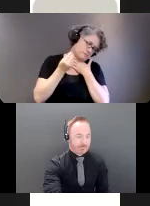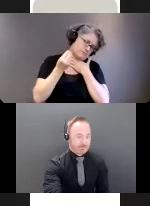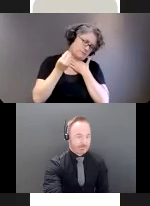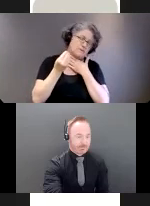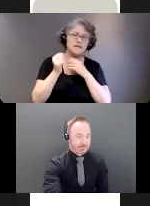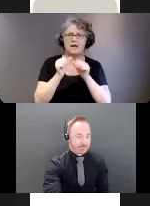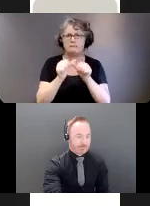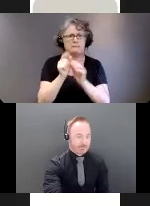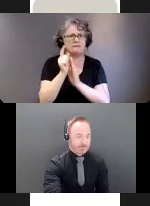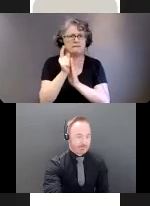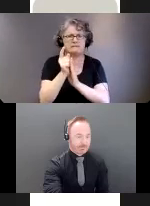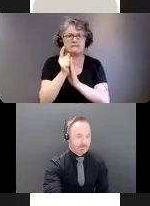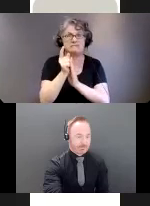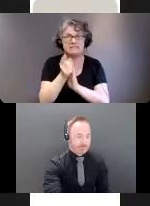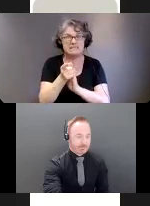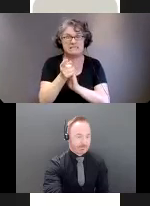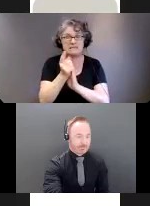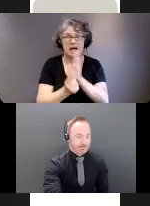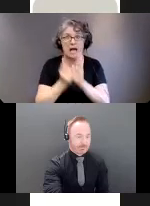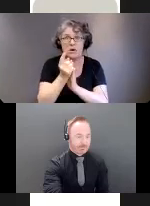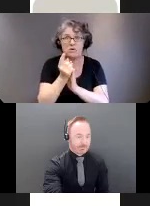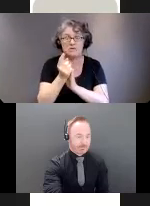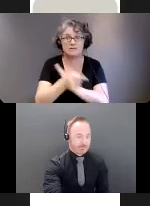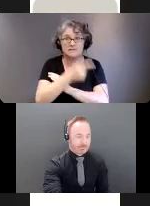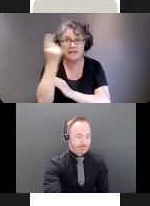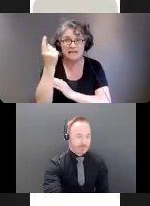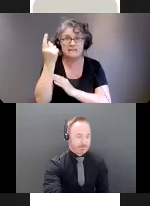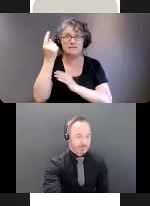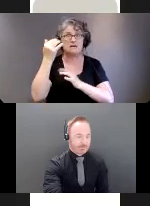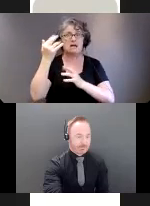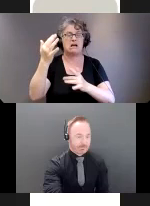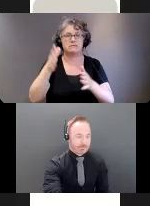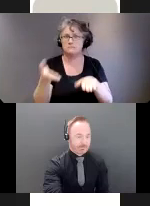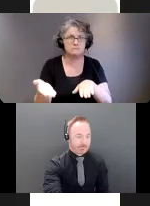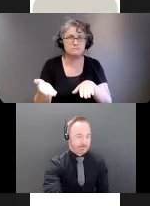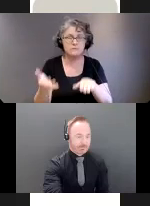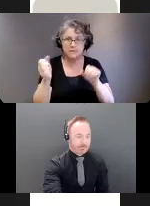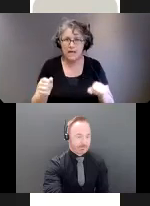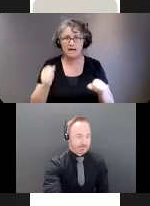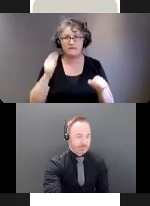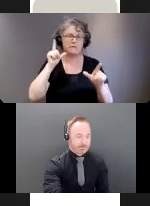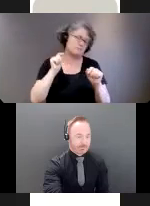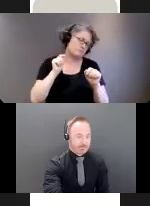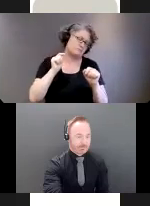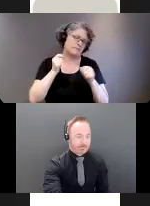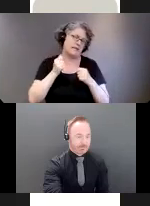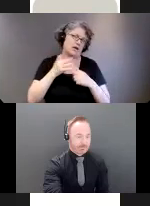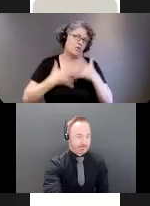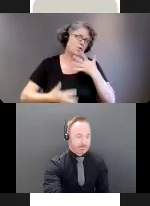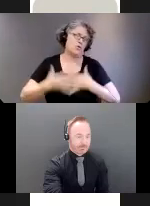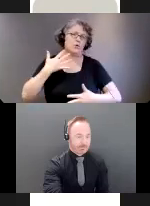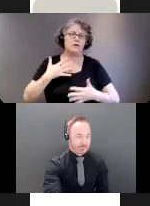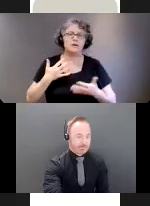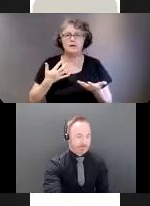last seconds, minutes, hours, days, or result in death. So we know that, the number